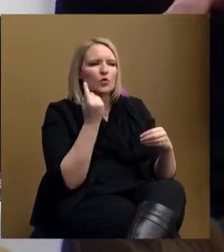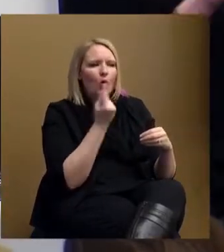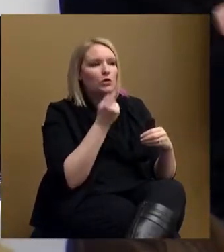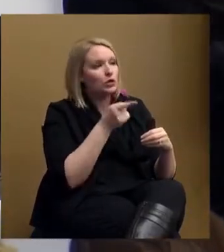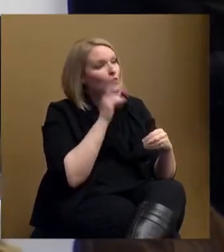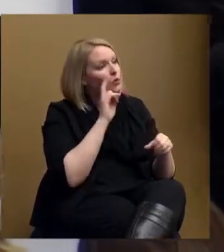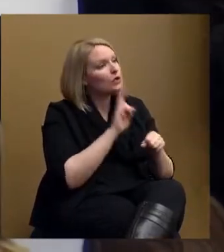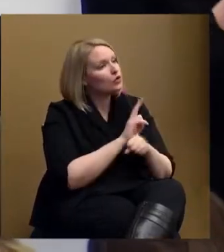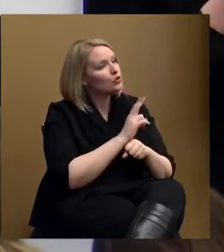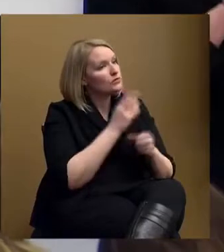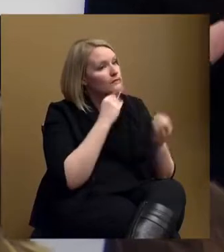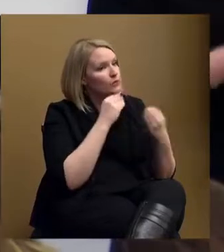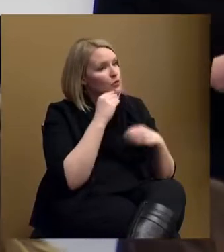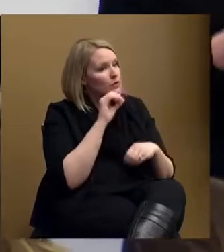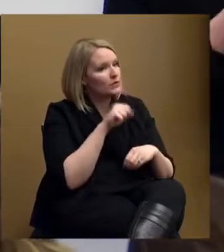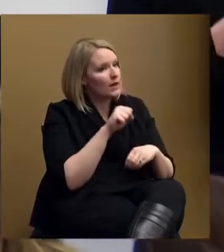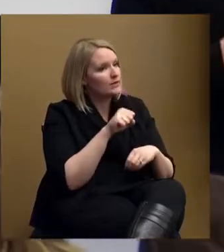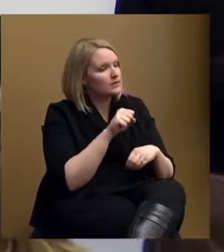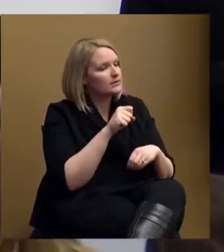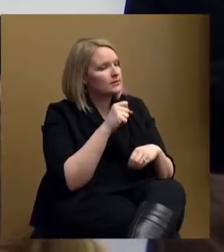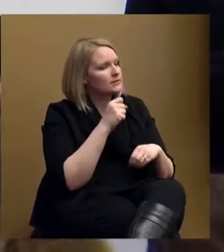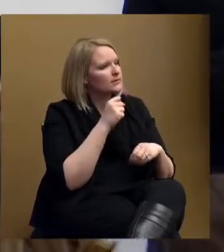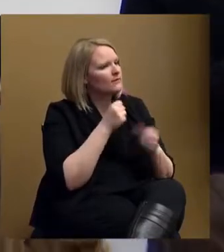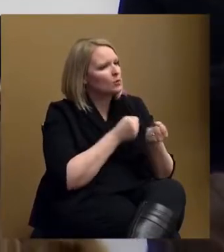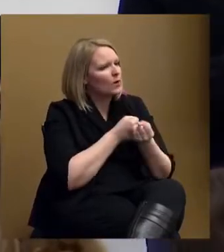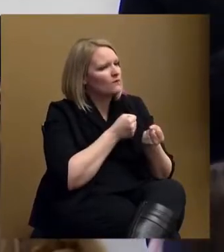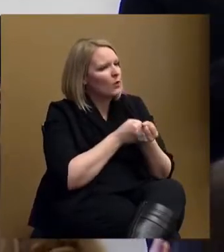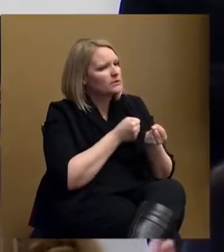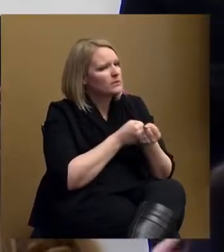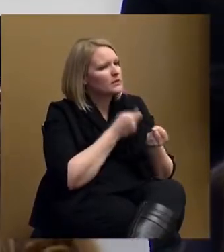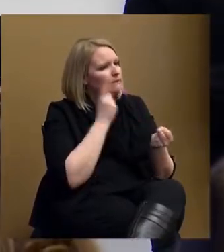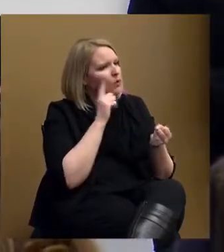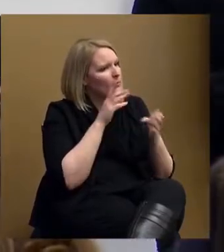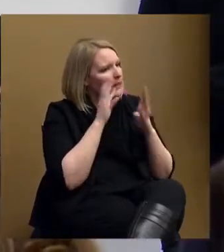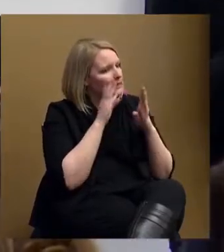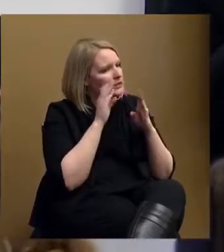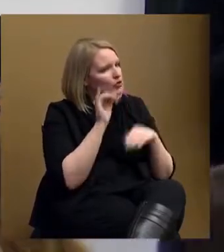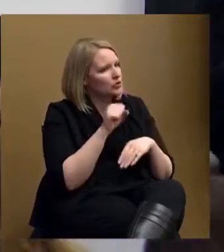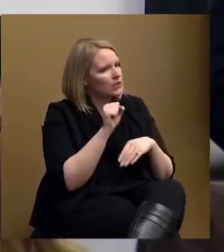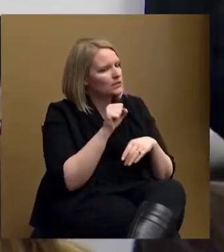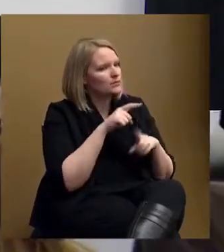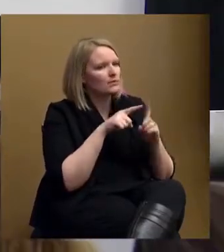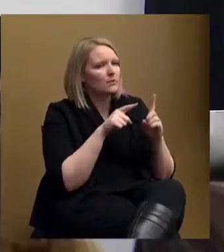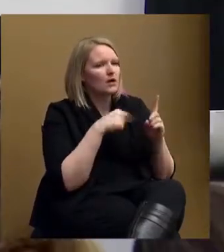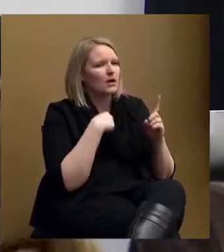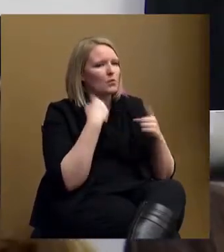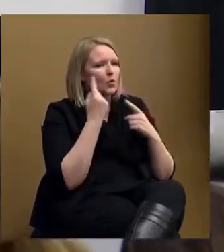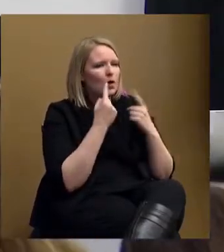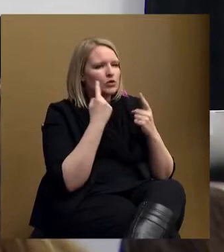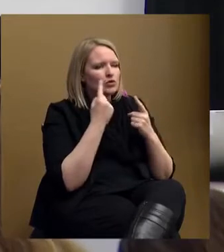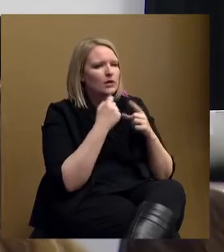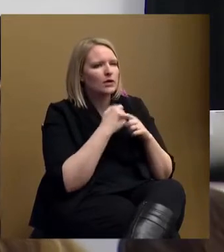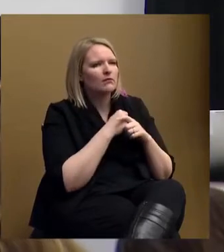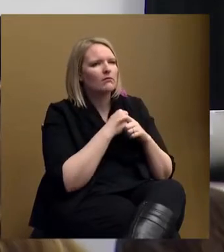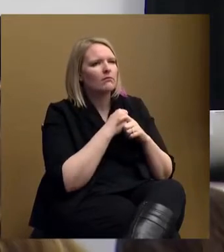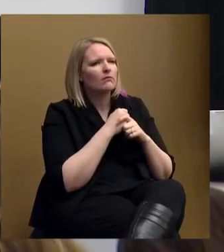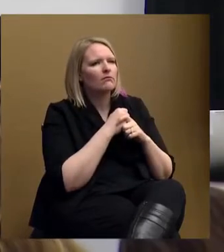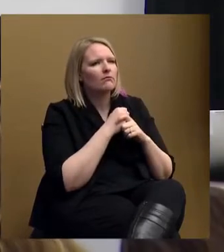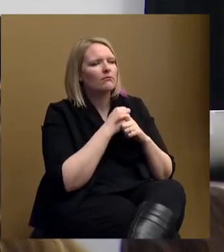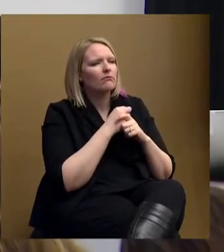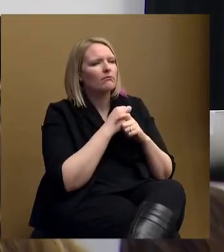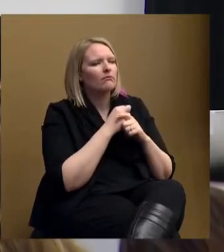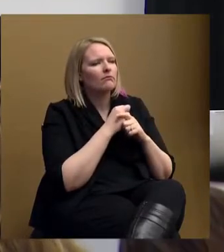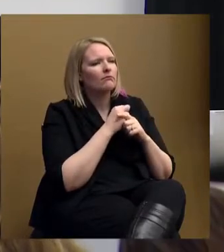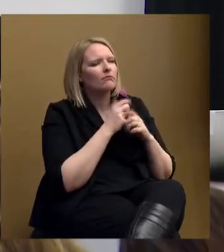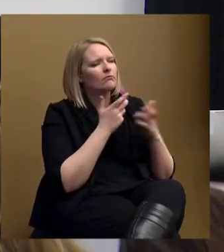the edible definitely as a form of reinforcement for attending to things. But I'm just wondering what type of,